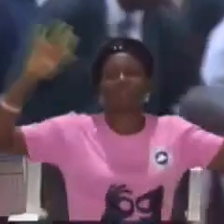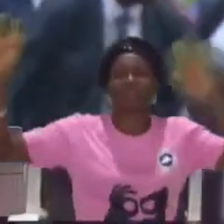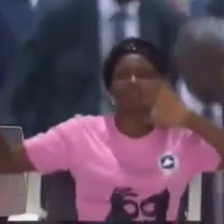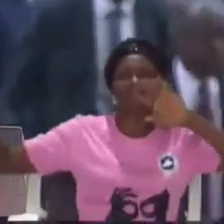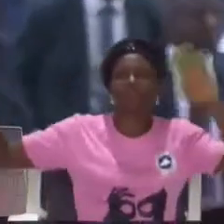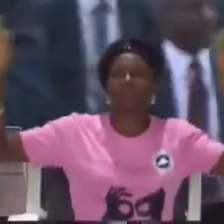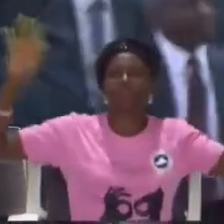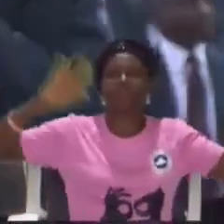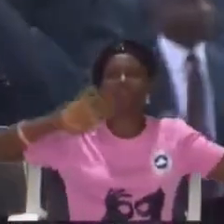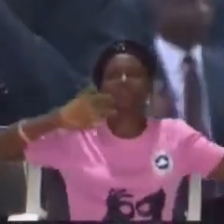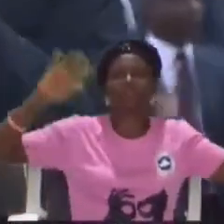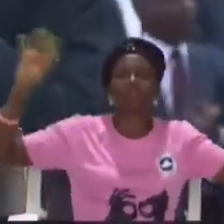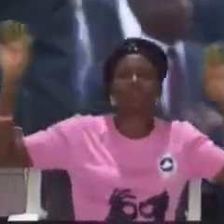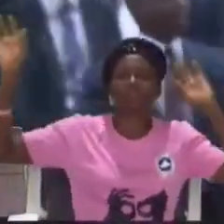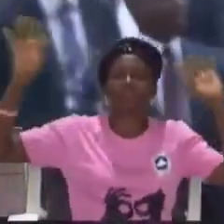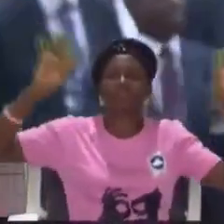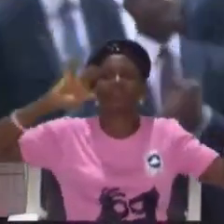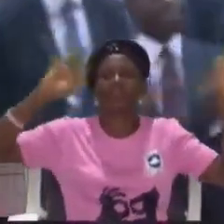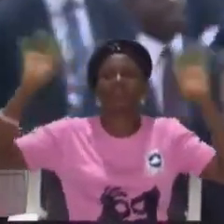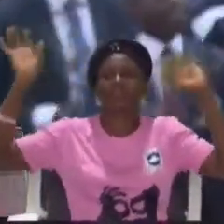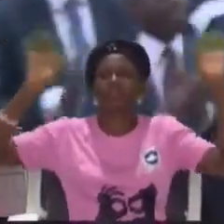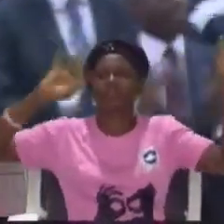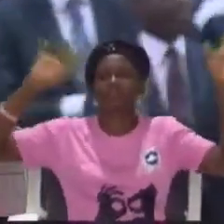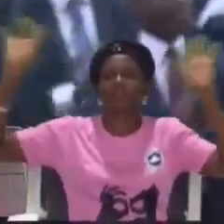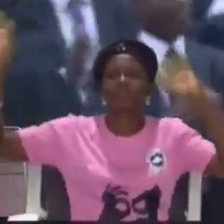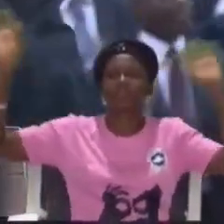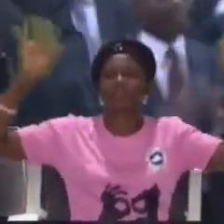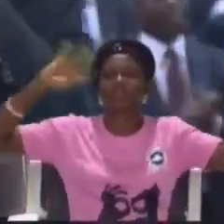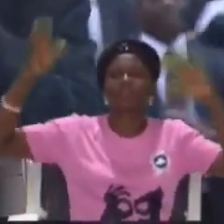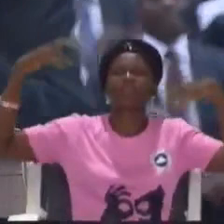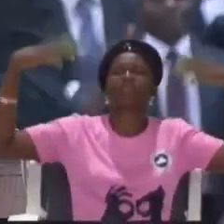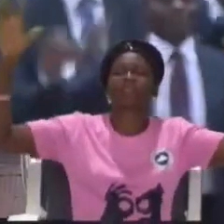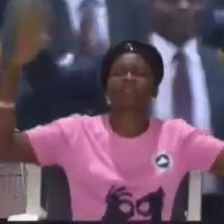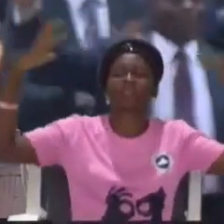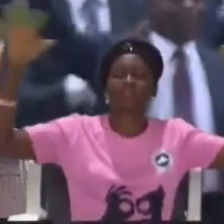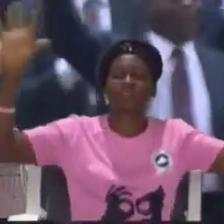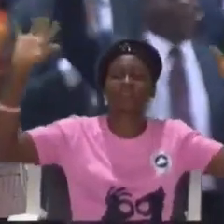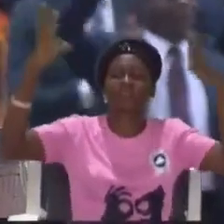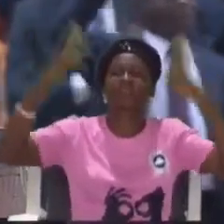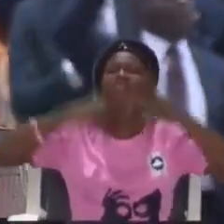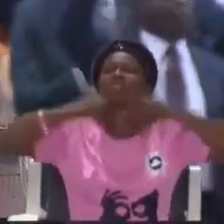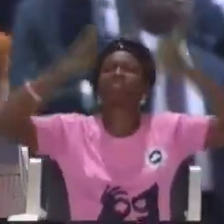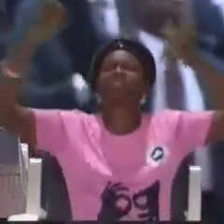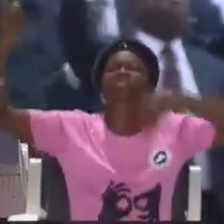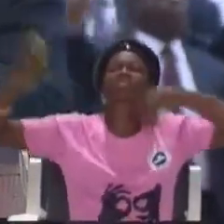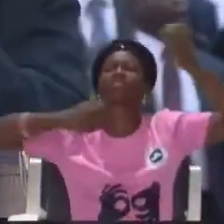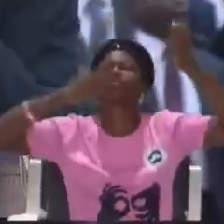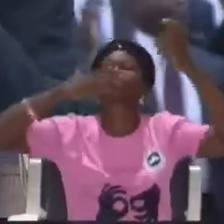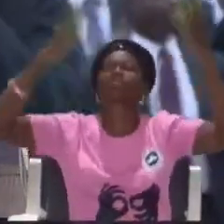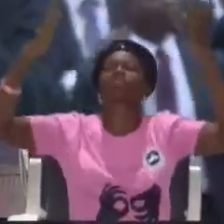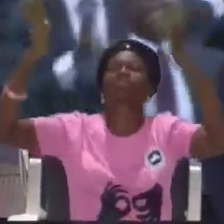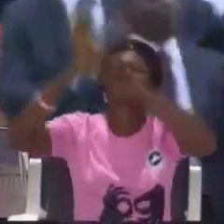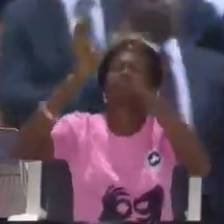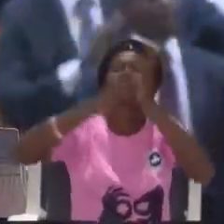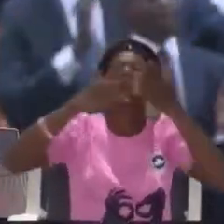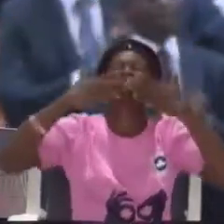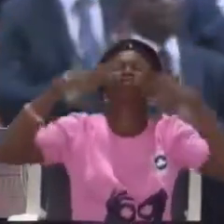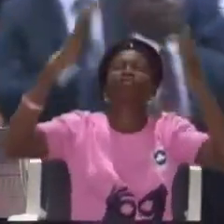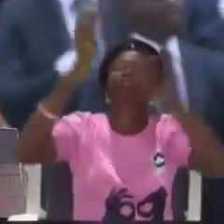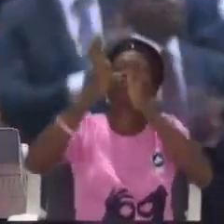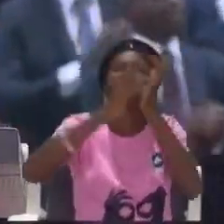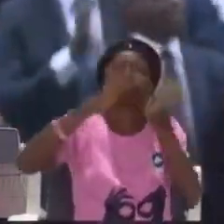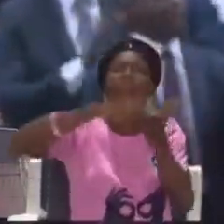all possibilities? Just wave to him, clap your hand, shout thank you Jesus, shout glory to the